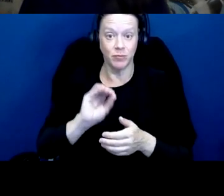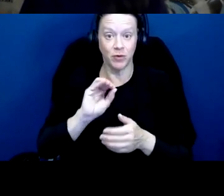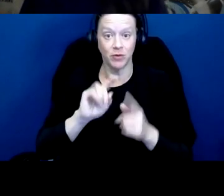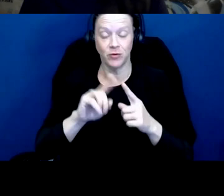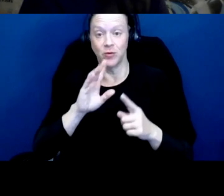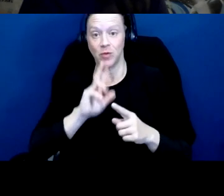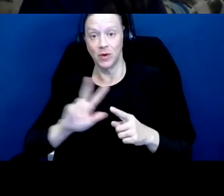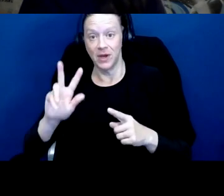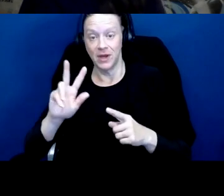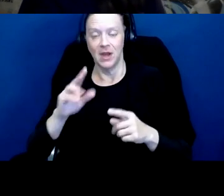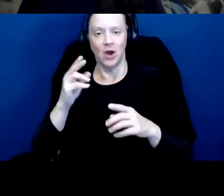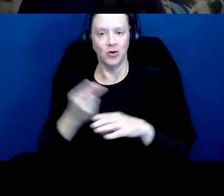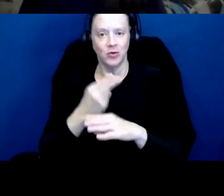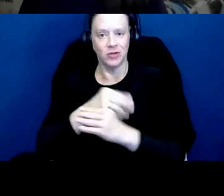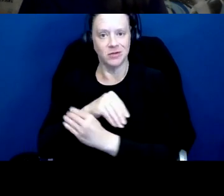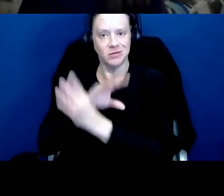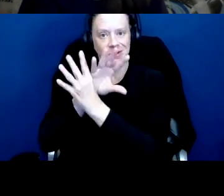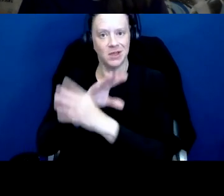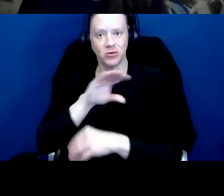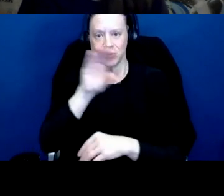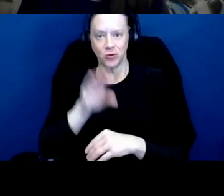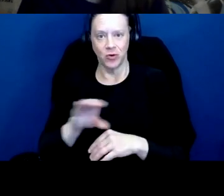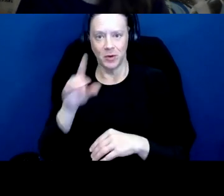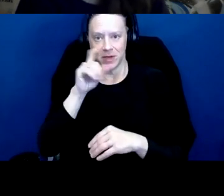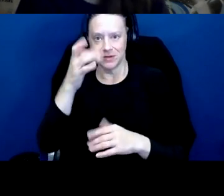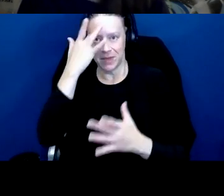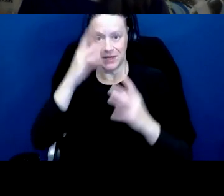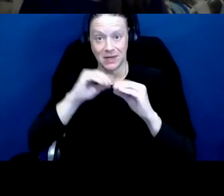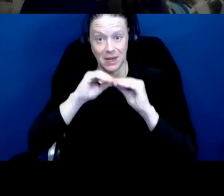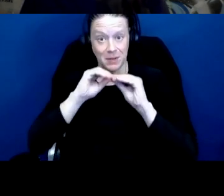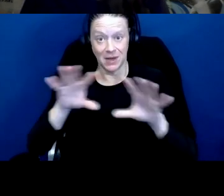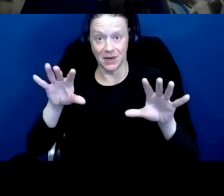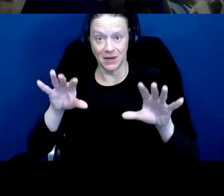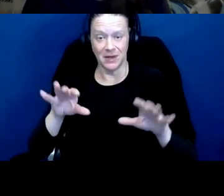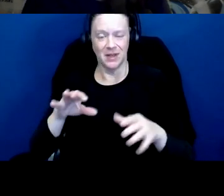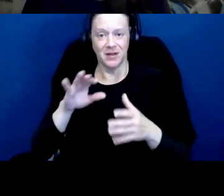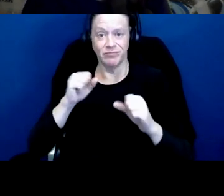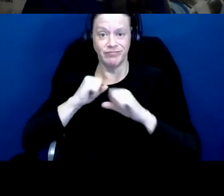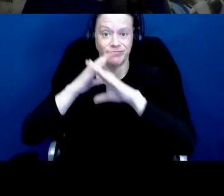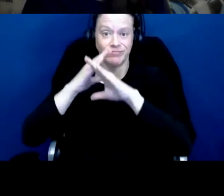is preventing in-person therapies. And this continues to take a toll on our kids.